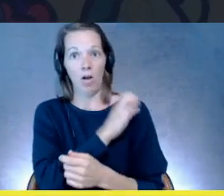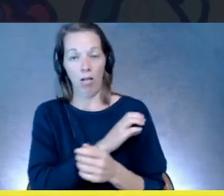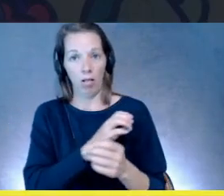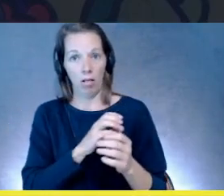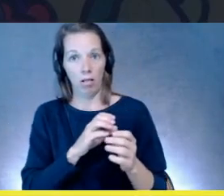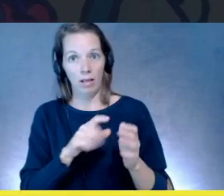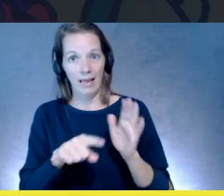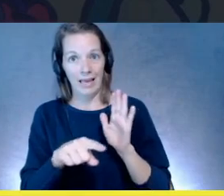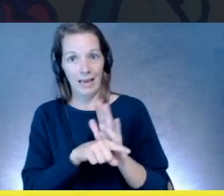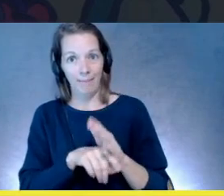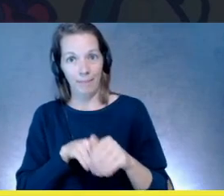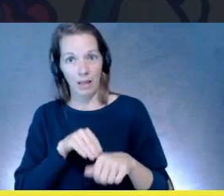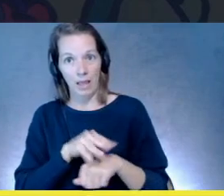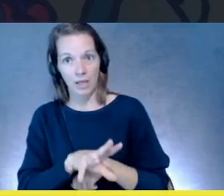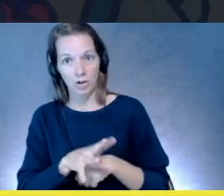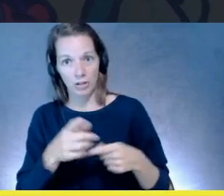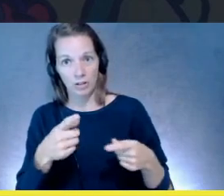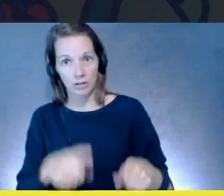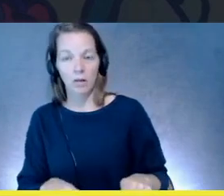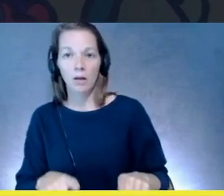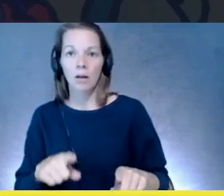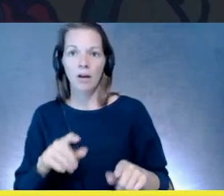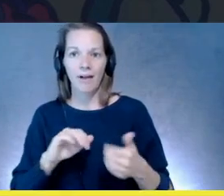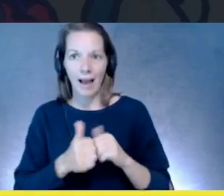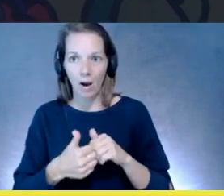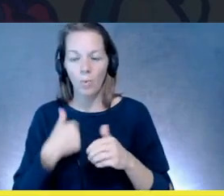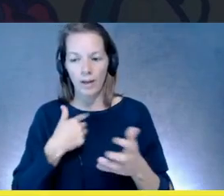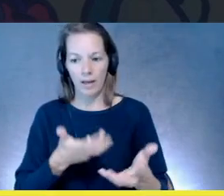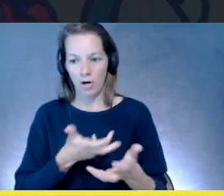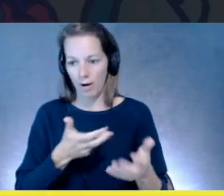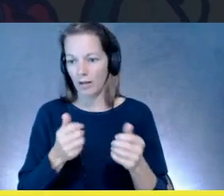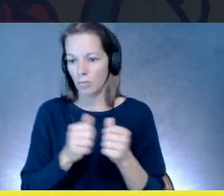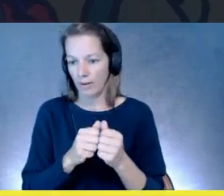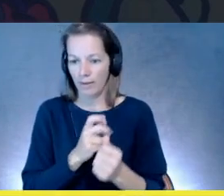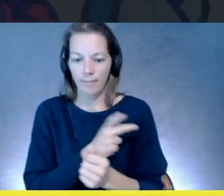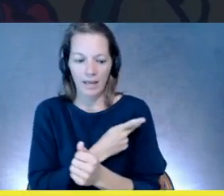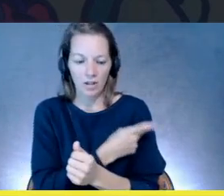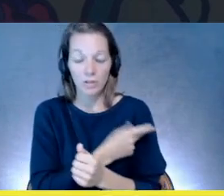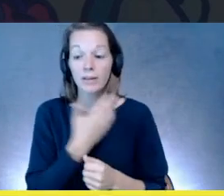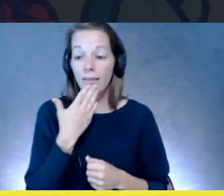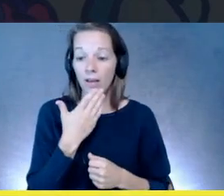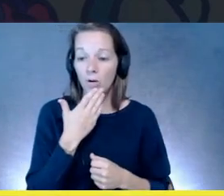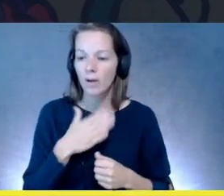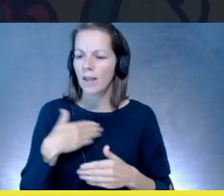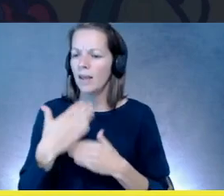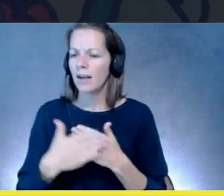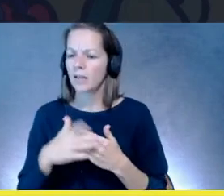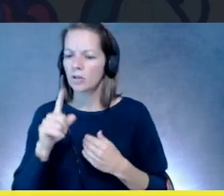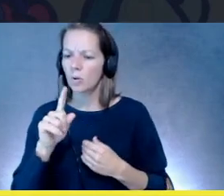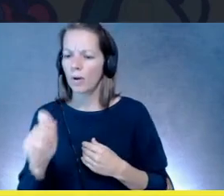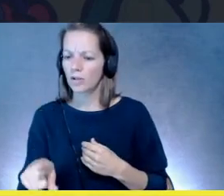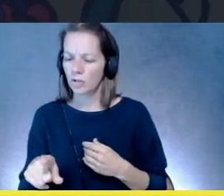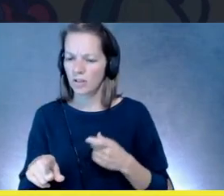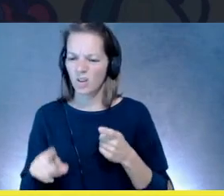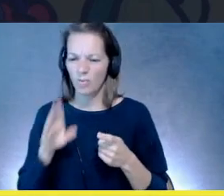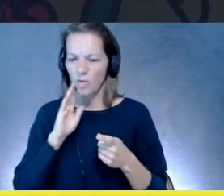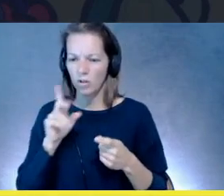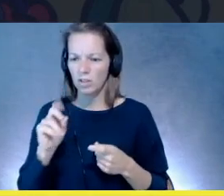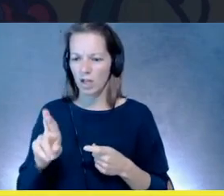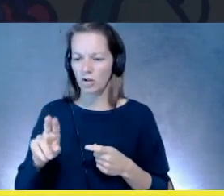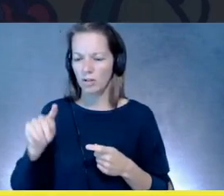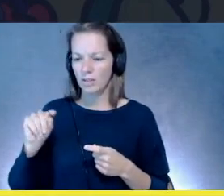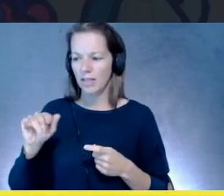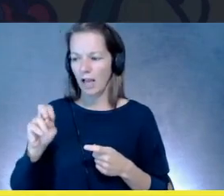of interact with patients. Thank you for that. The next question is going to be for Dr. Tyler